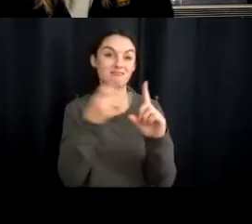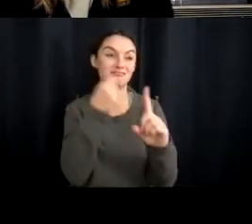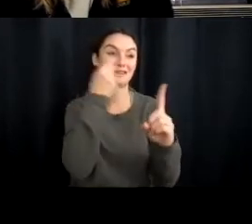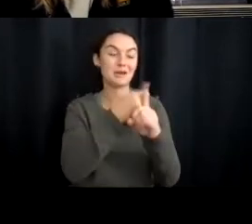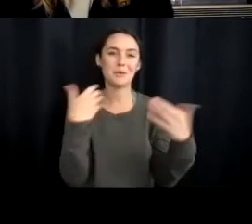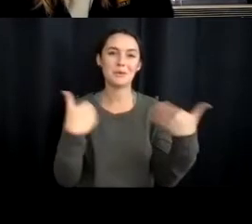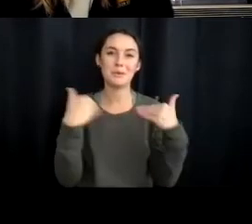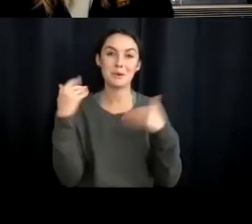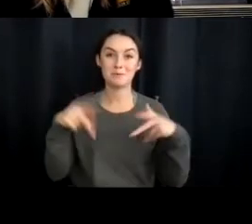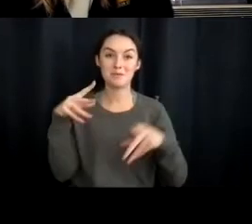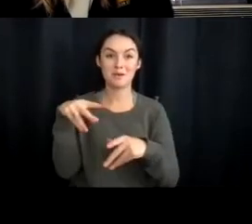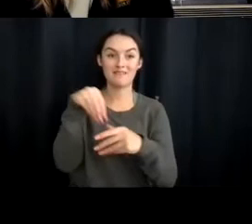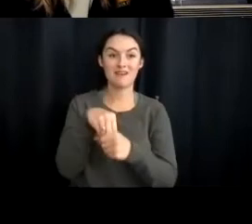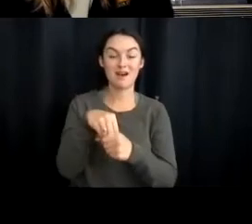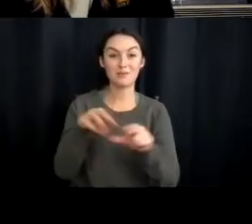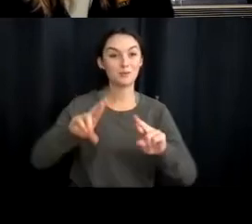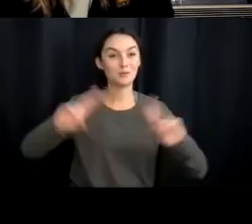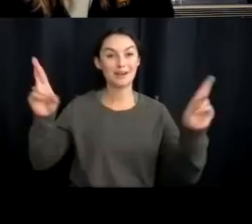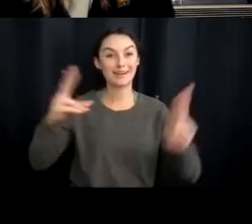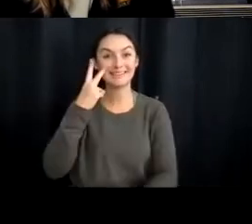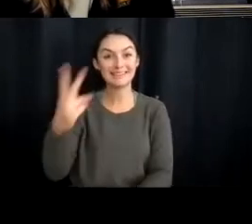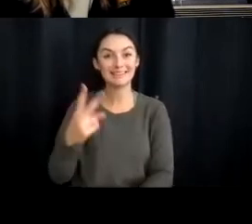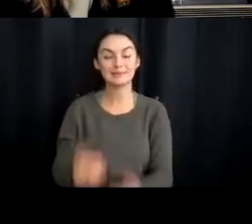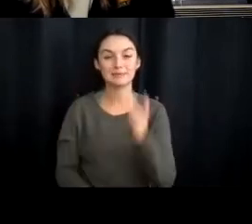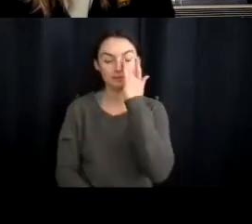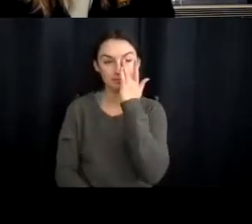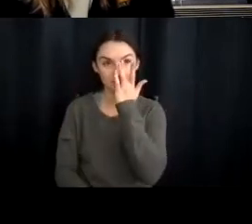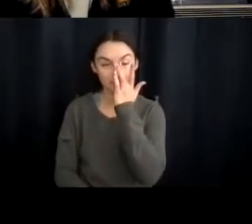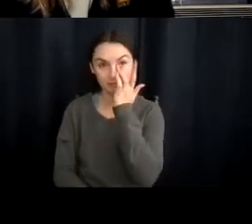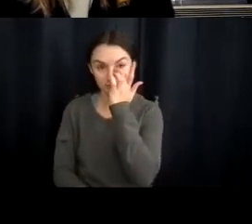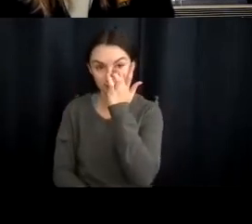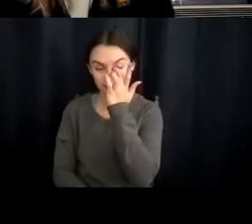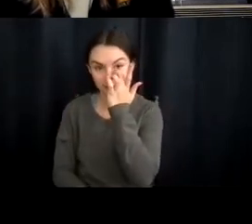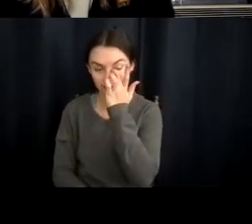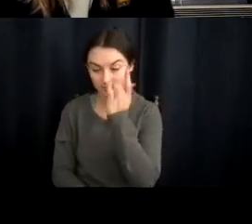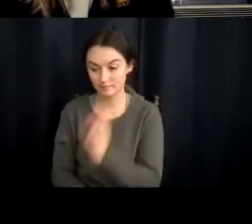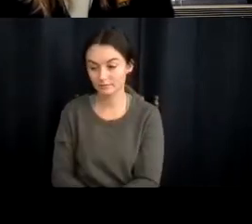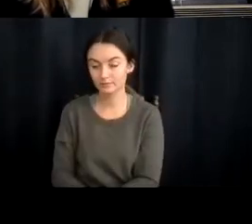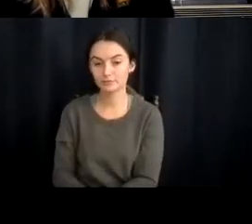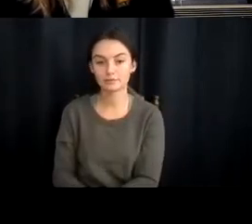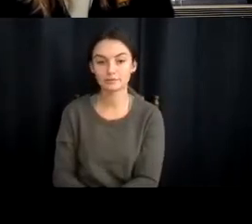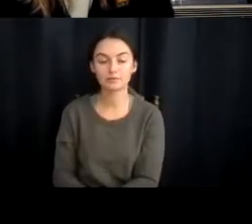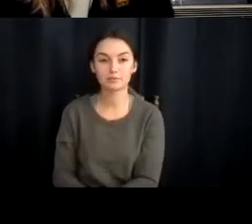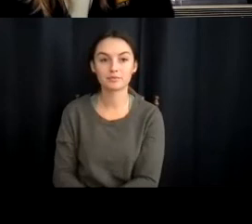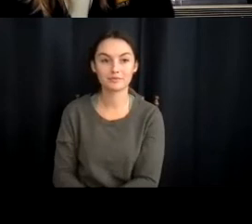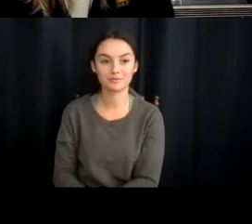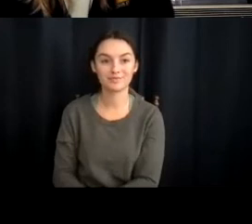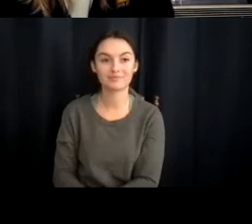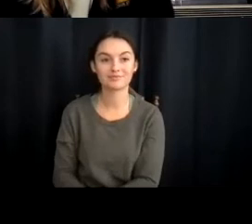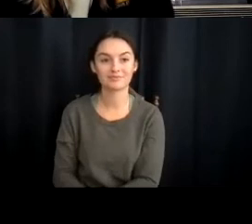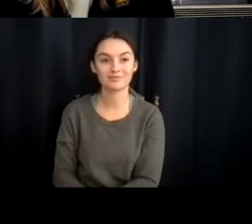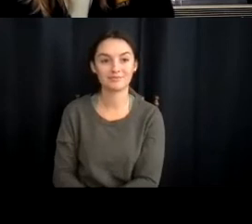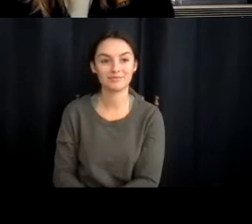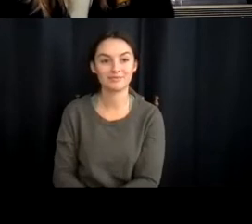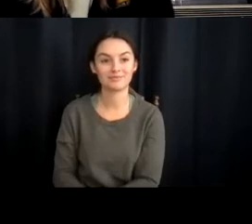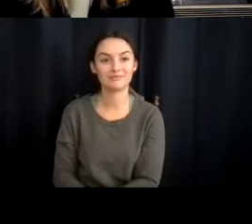So here we go. And now we are on top of the observation deck and viewing the Oregon